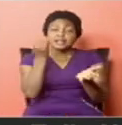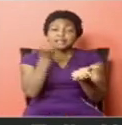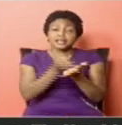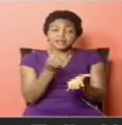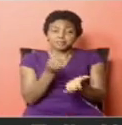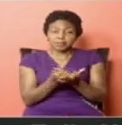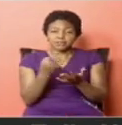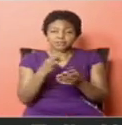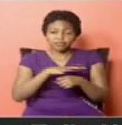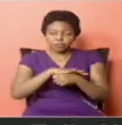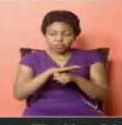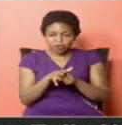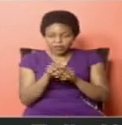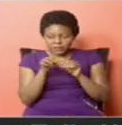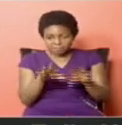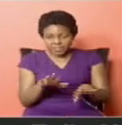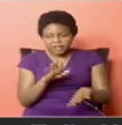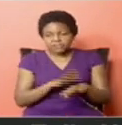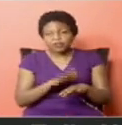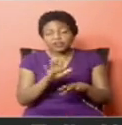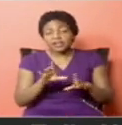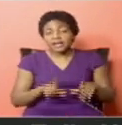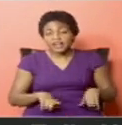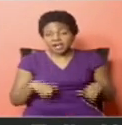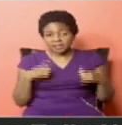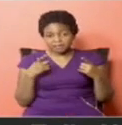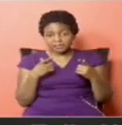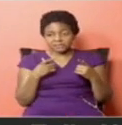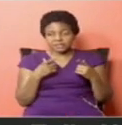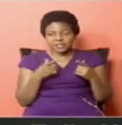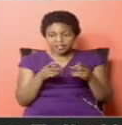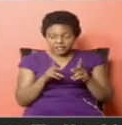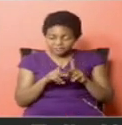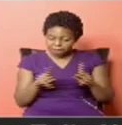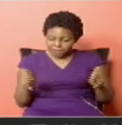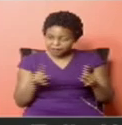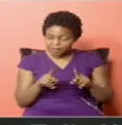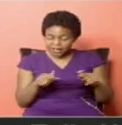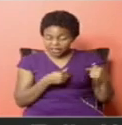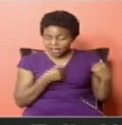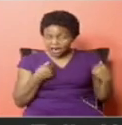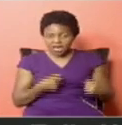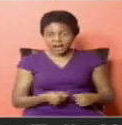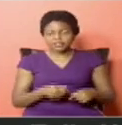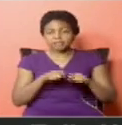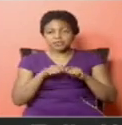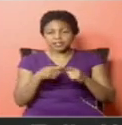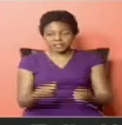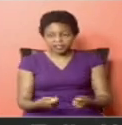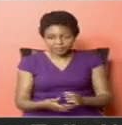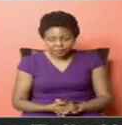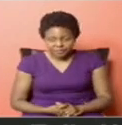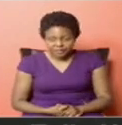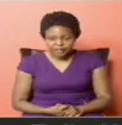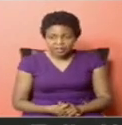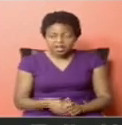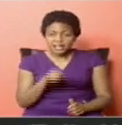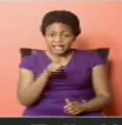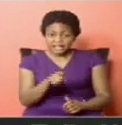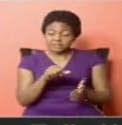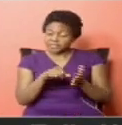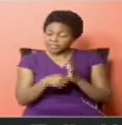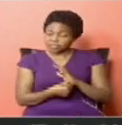of COVID-19 on their lives is very heartbreaking. This is a matter close to my